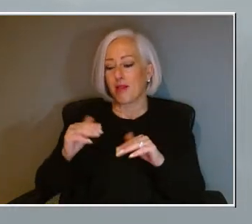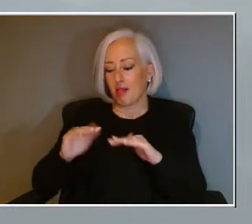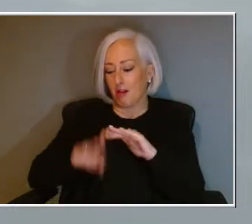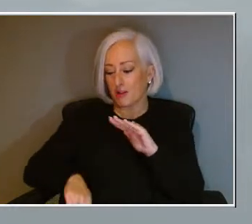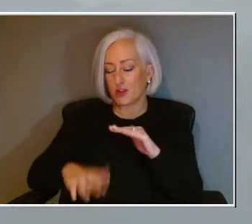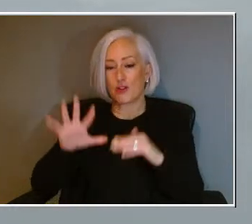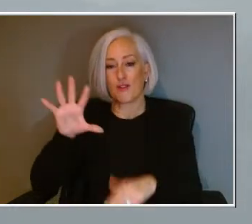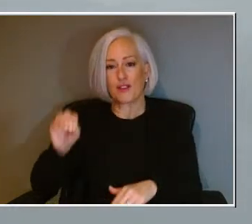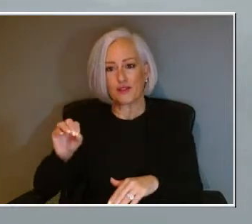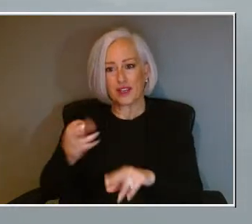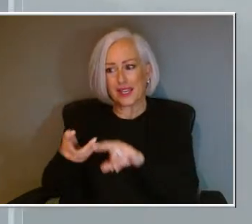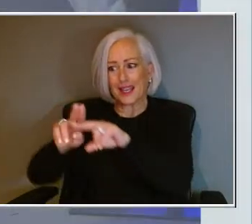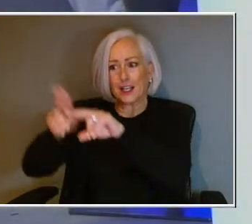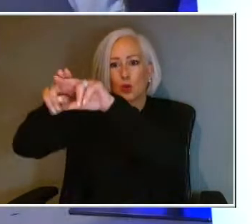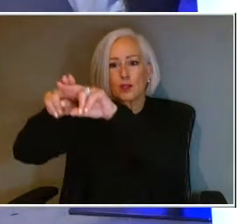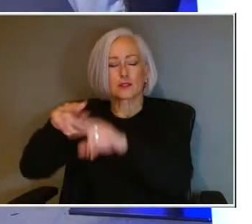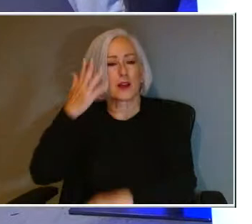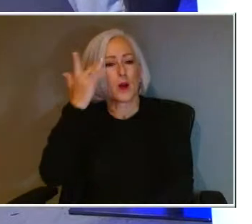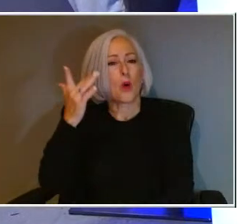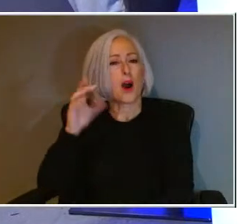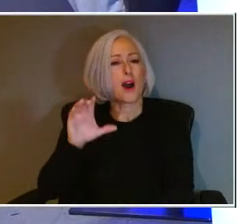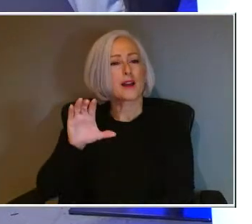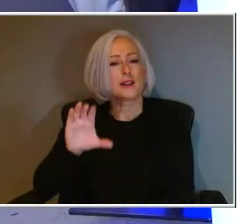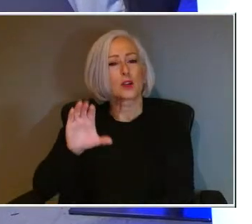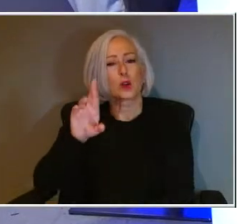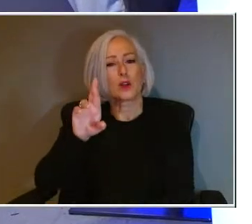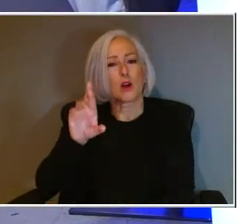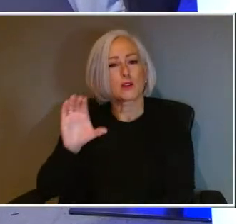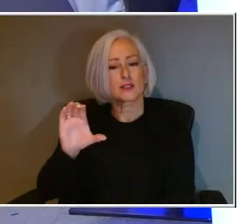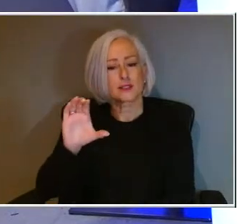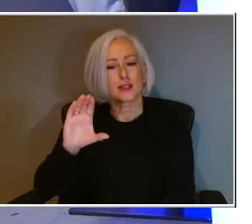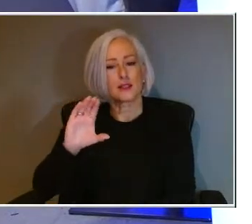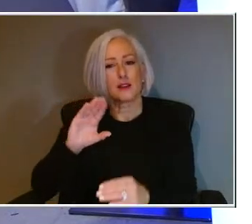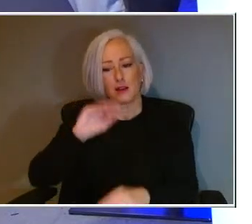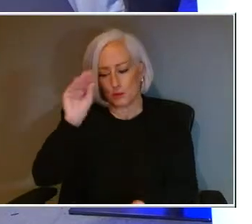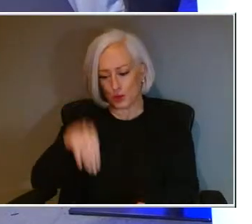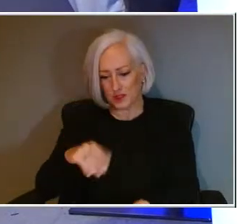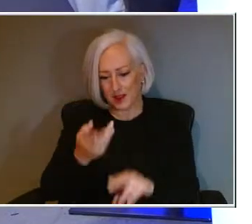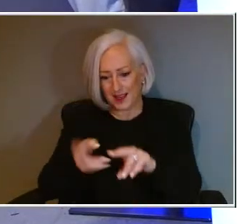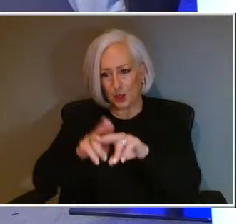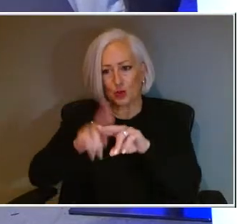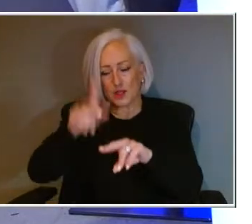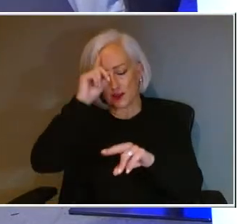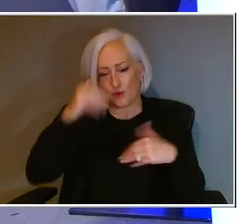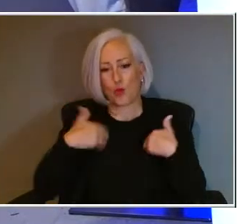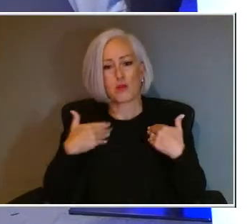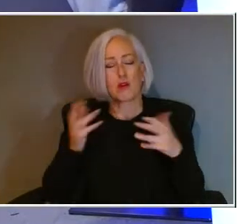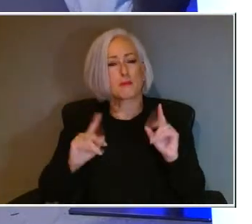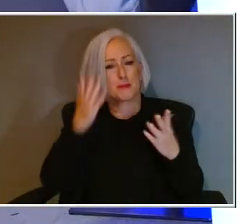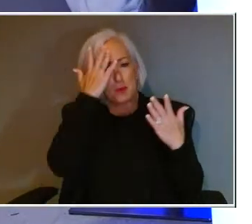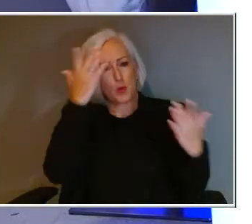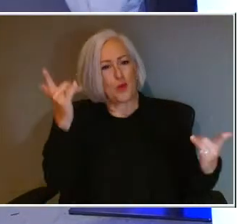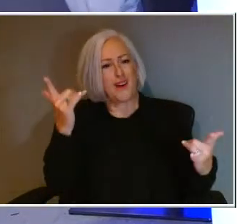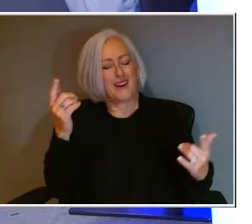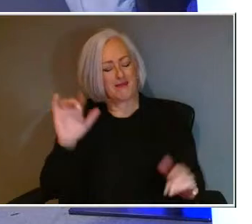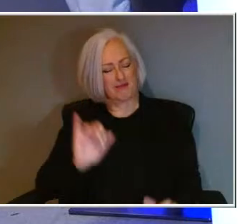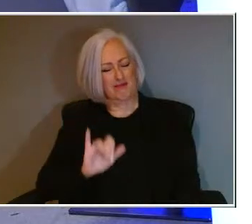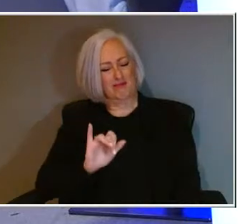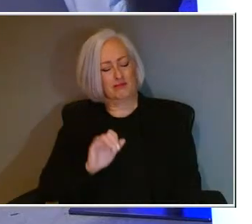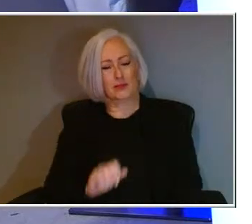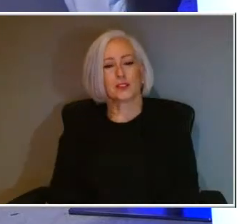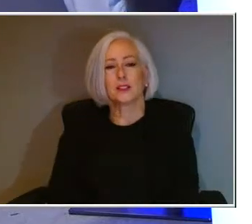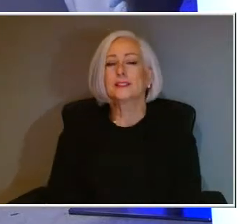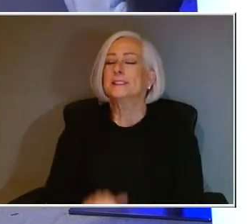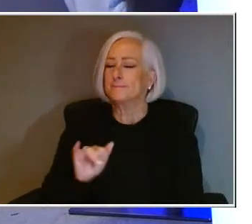are CRC rates going up for younger people? This has been kind of a mystery. Yeah, it's a very good question. It is a mystery